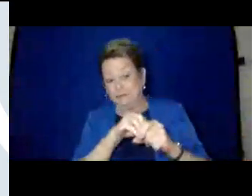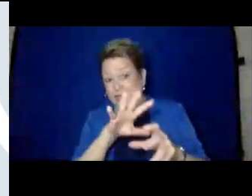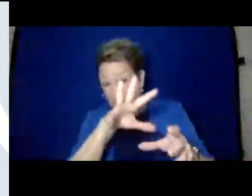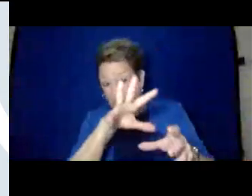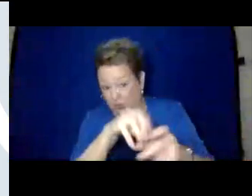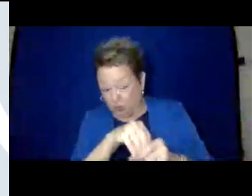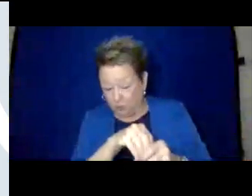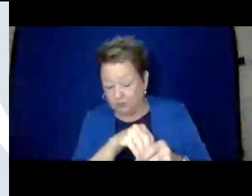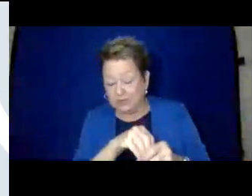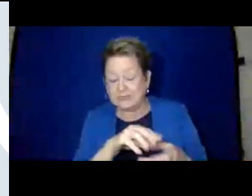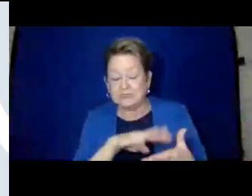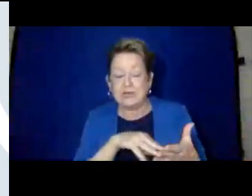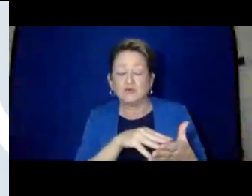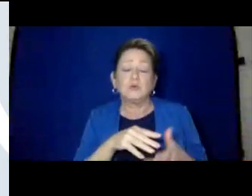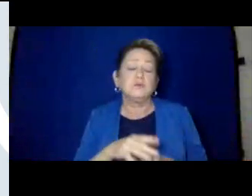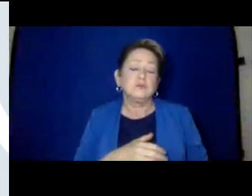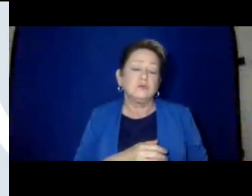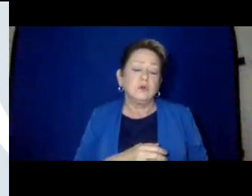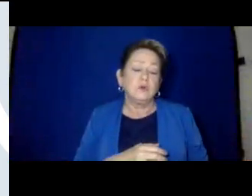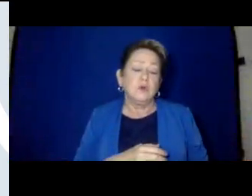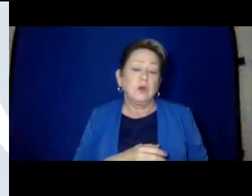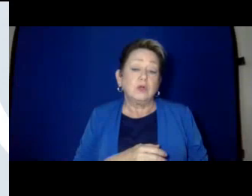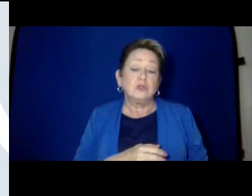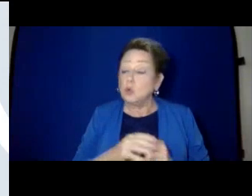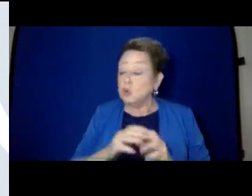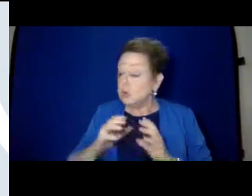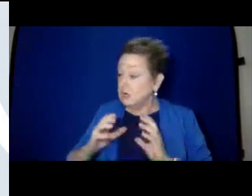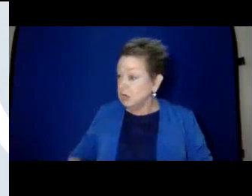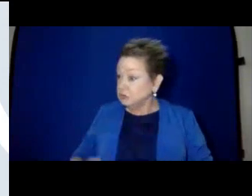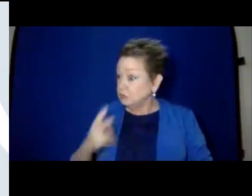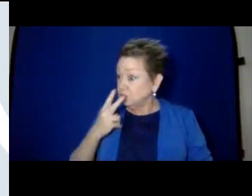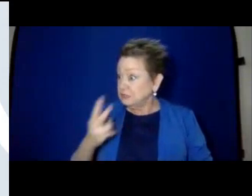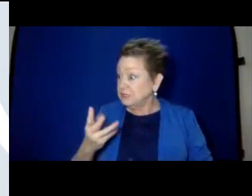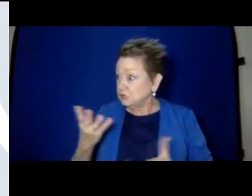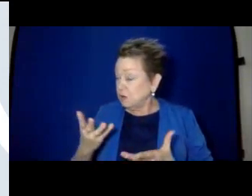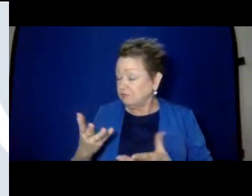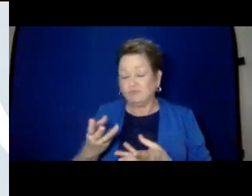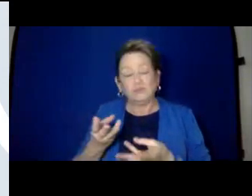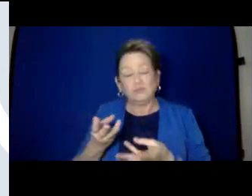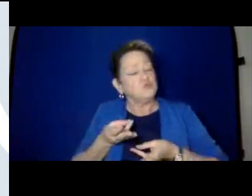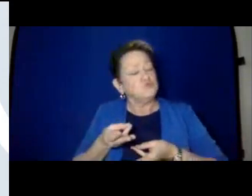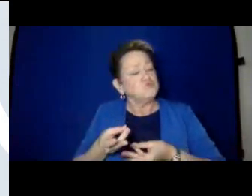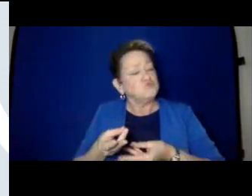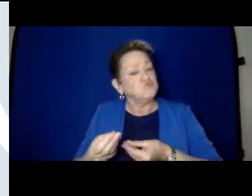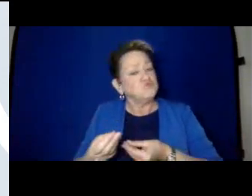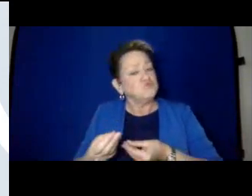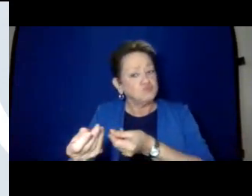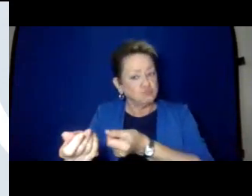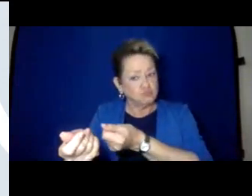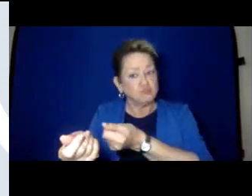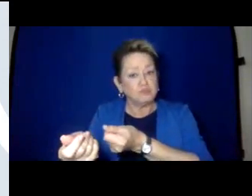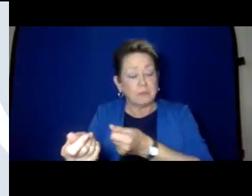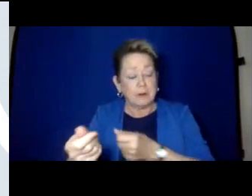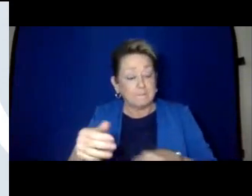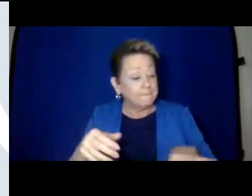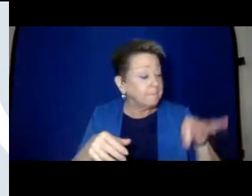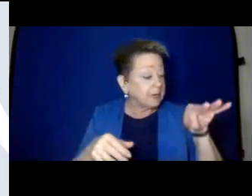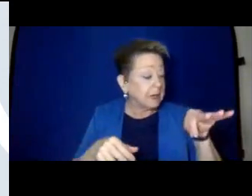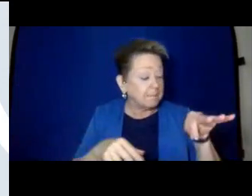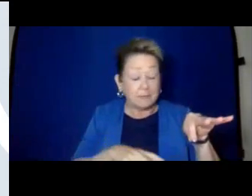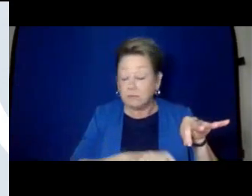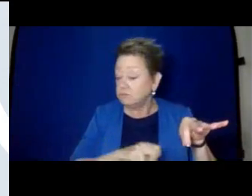locations. So from a customer perspective, should be fairly seamless as far as getting picked